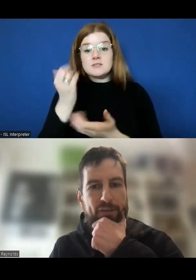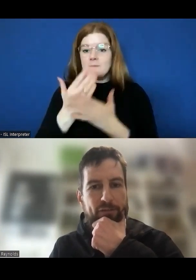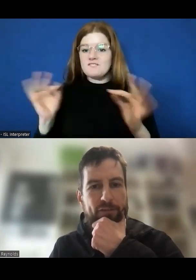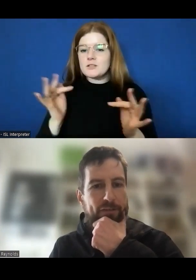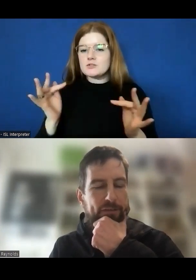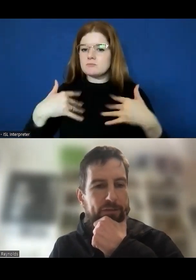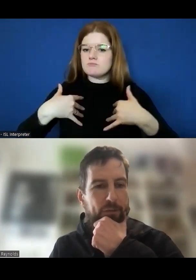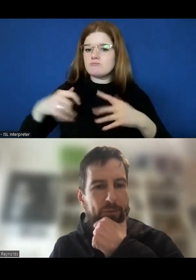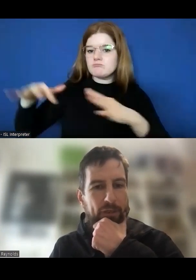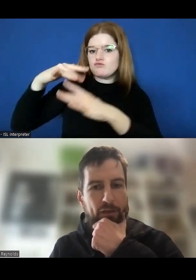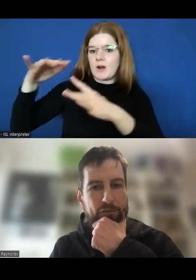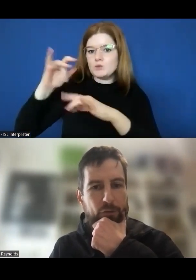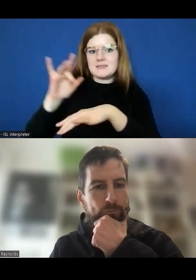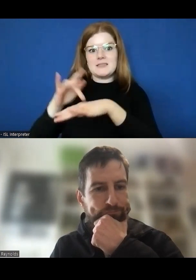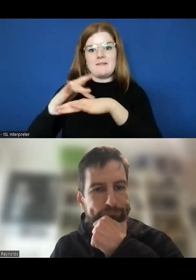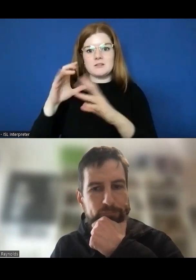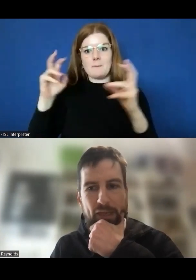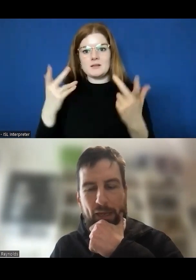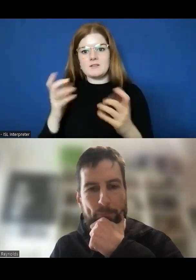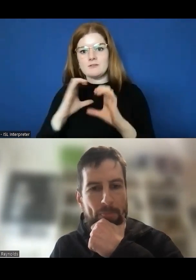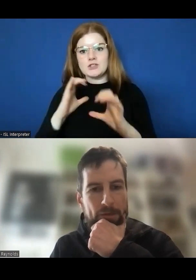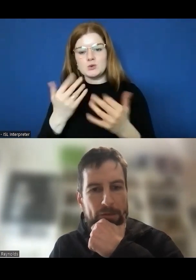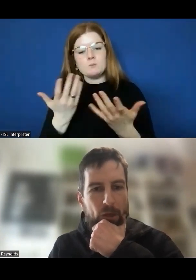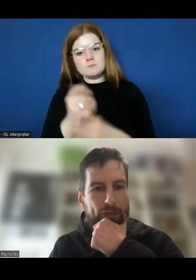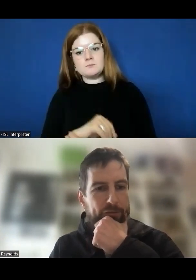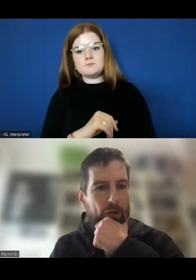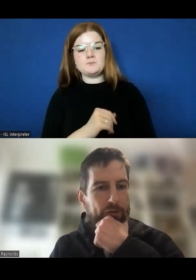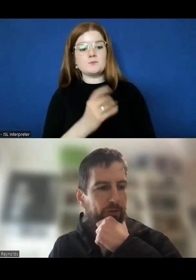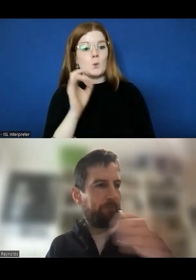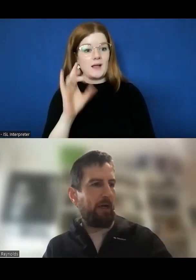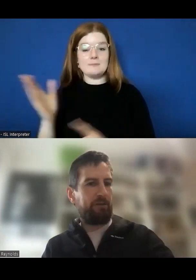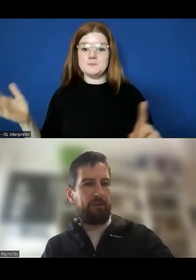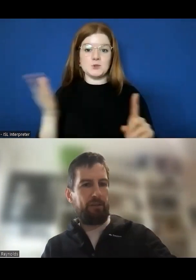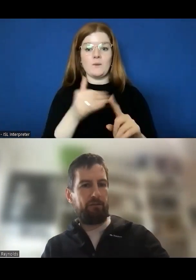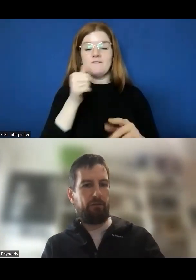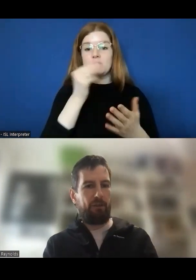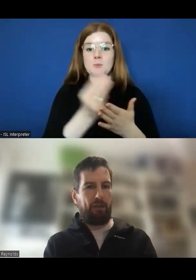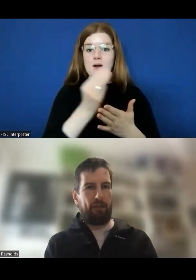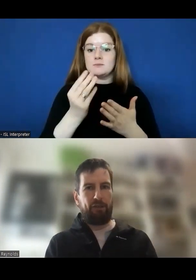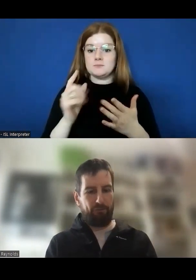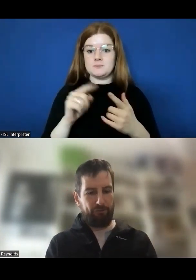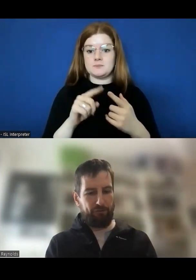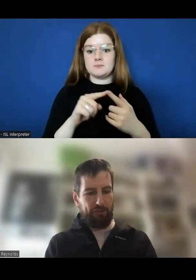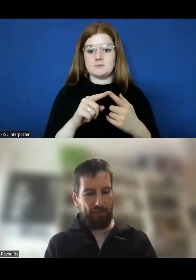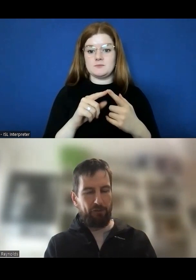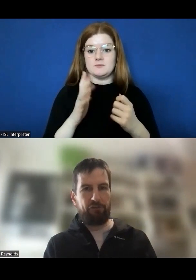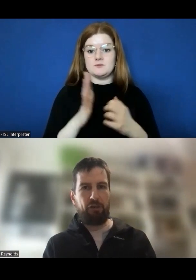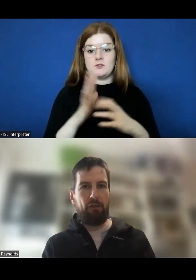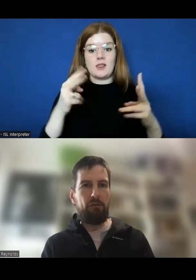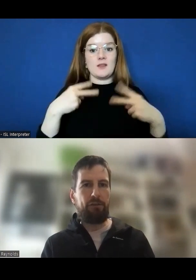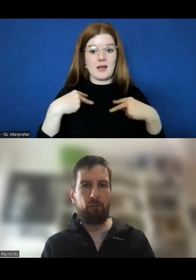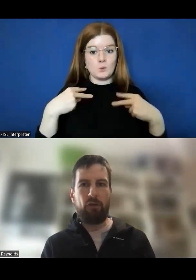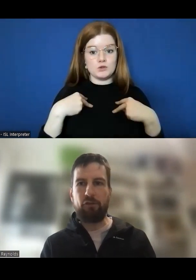concerns and sensitivities that people have. So okay, so on the first part, in terms of the